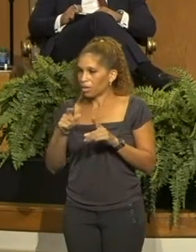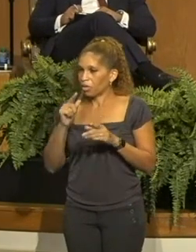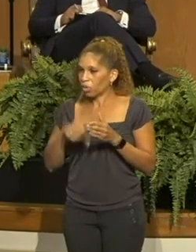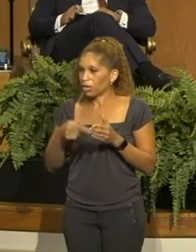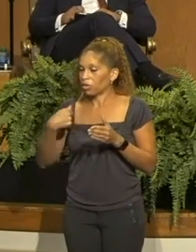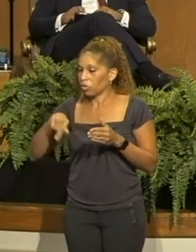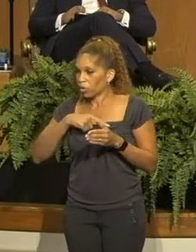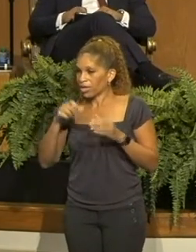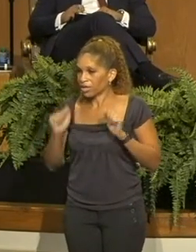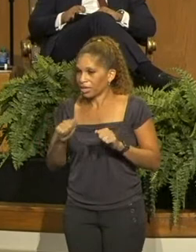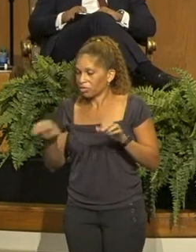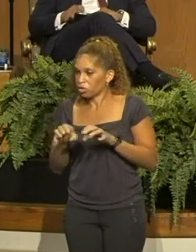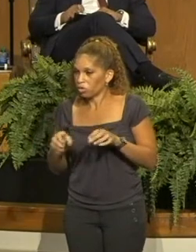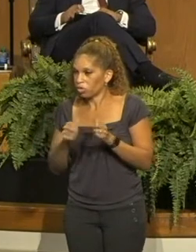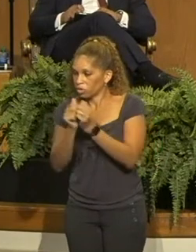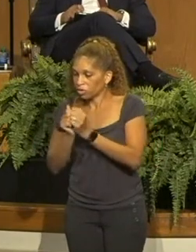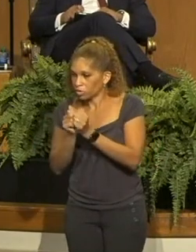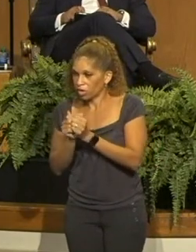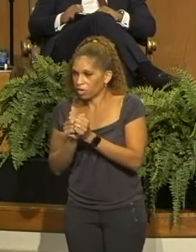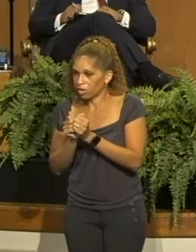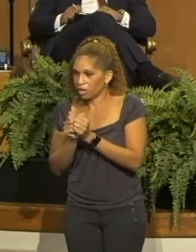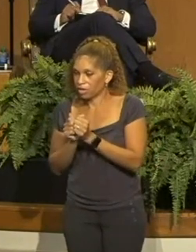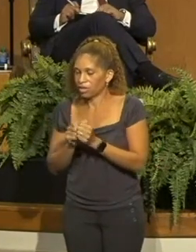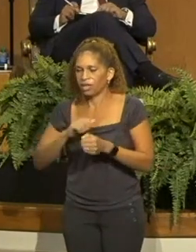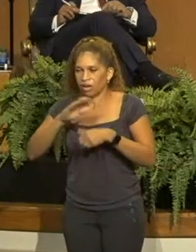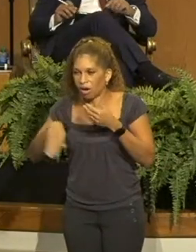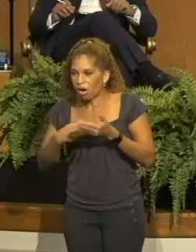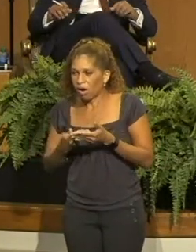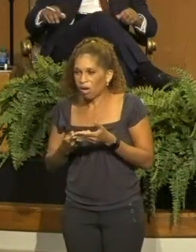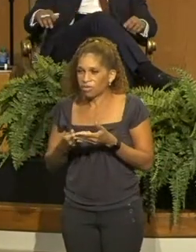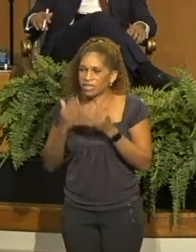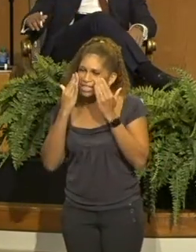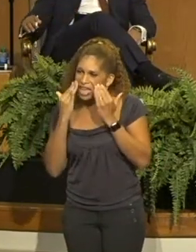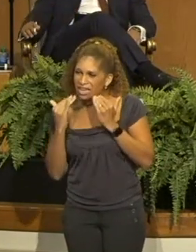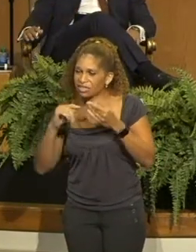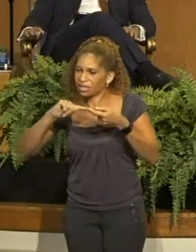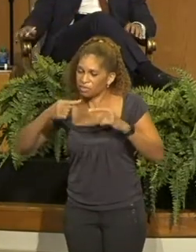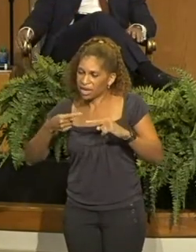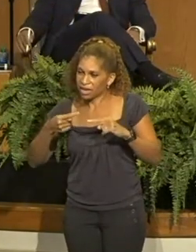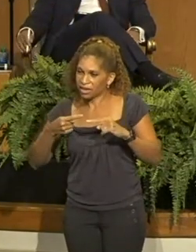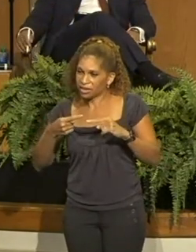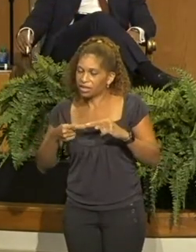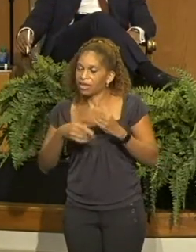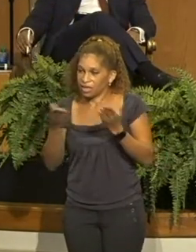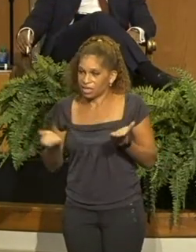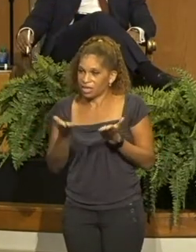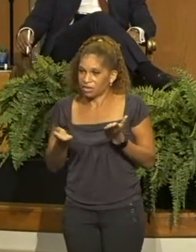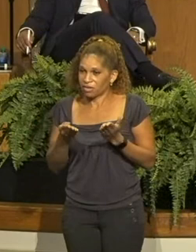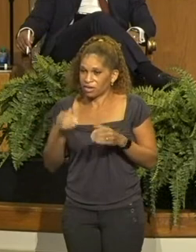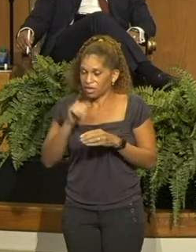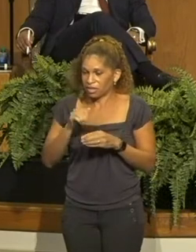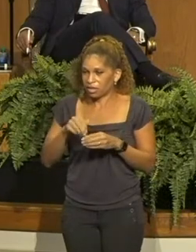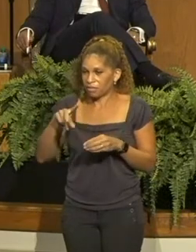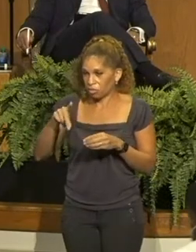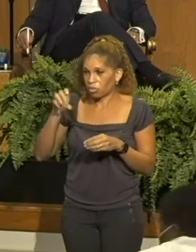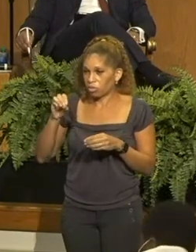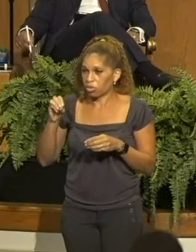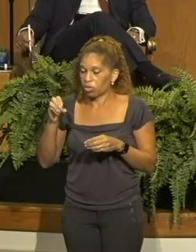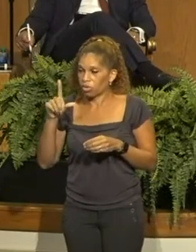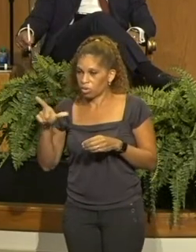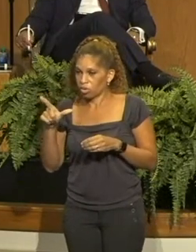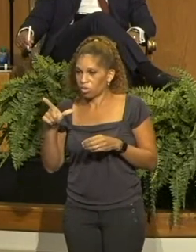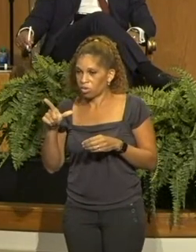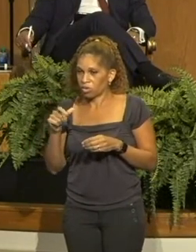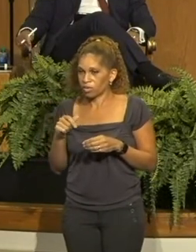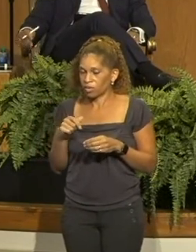if in spite of all the misery and all the pain that existed by the pool, because of all the